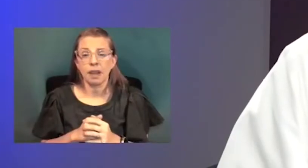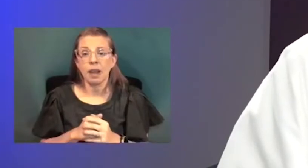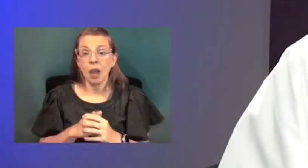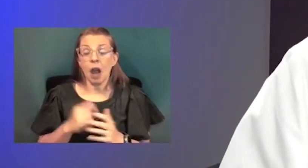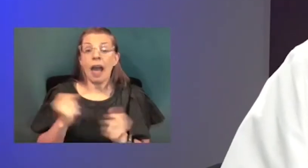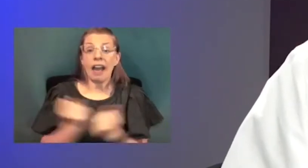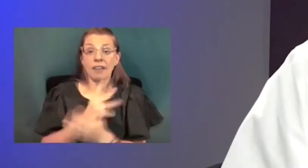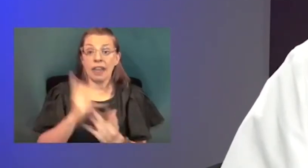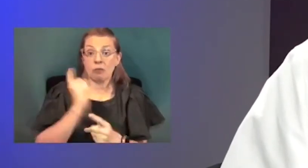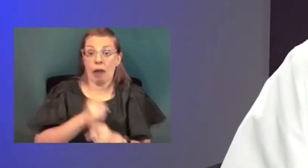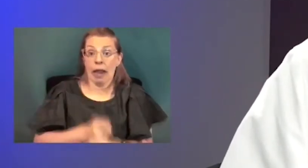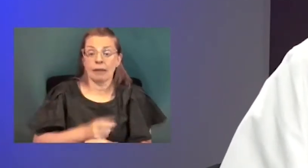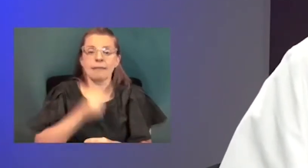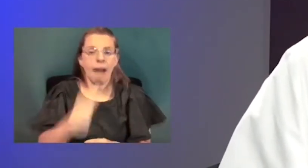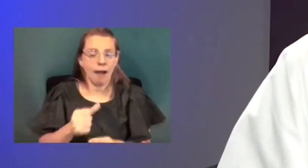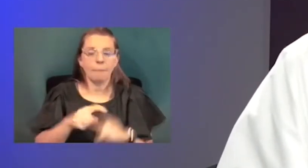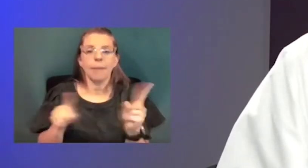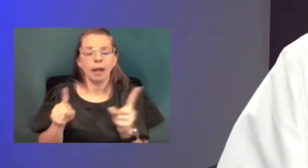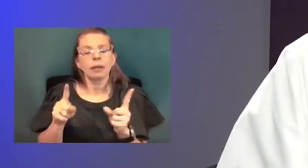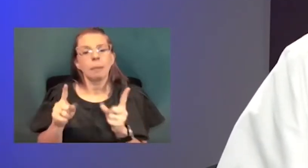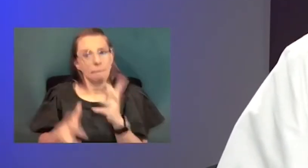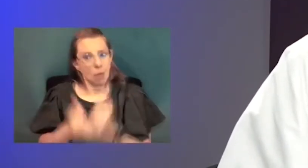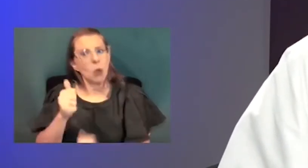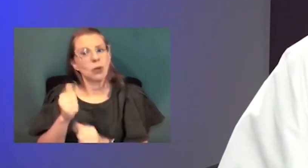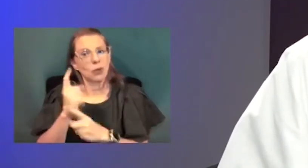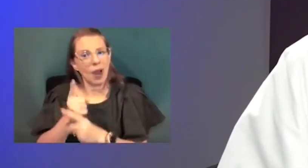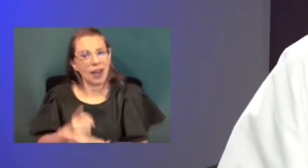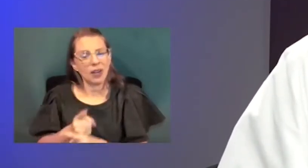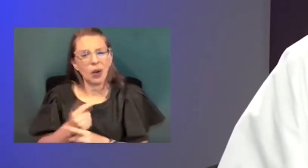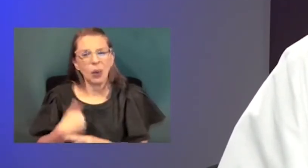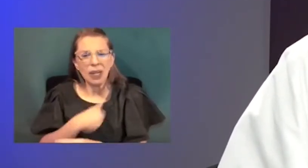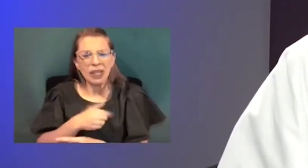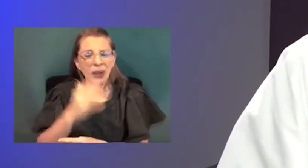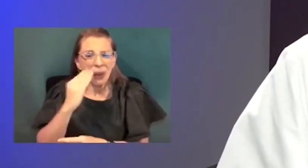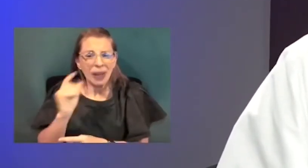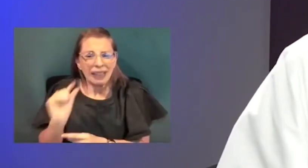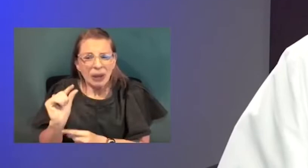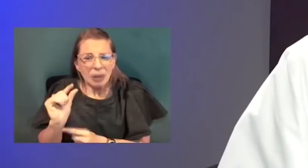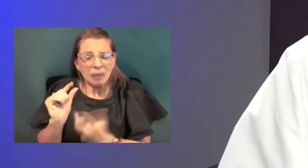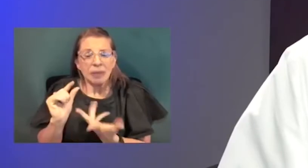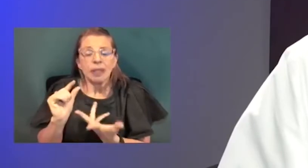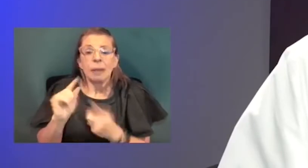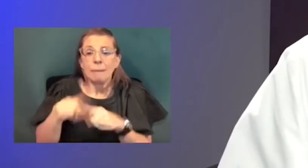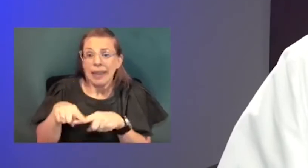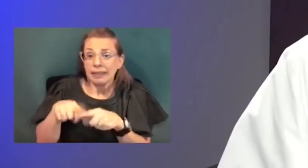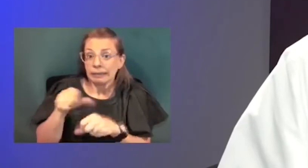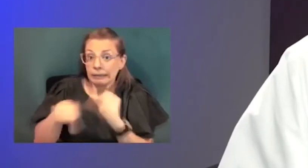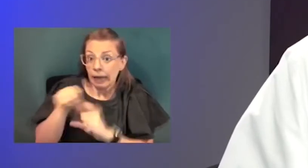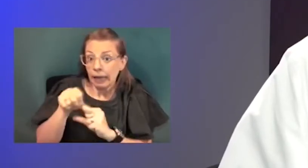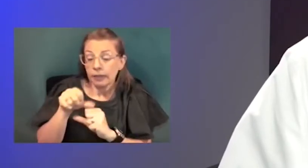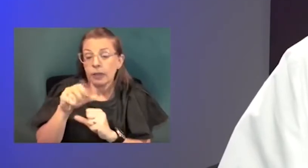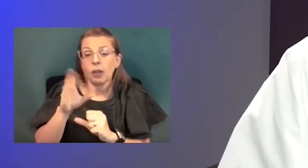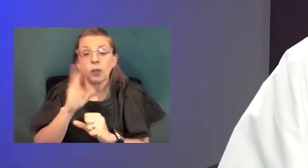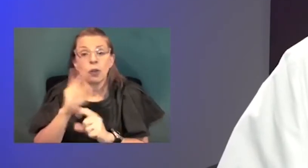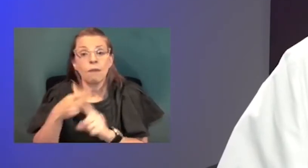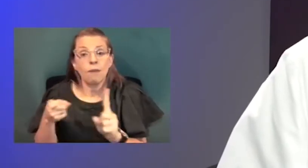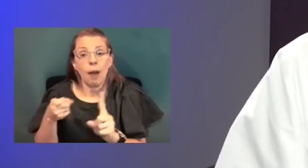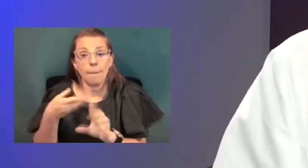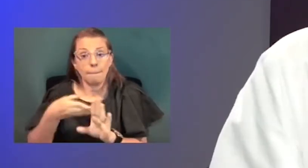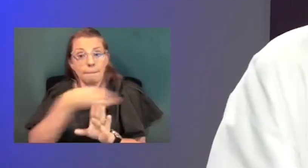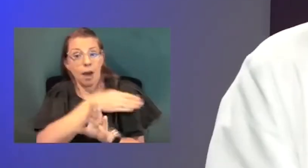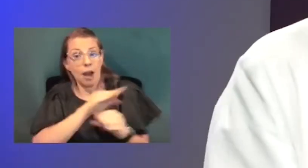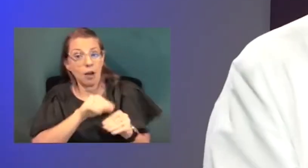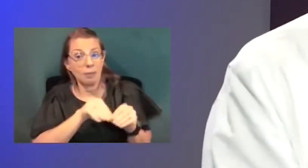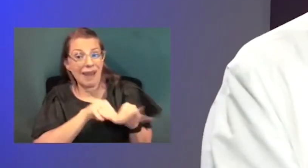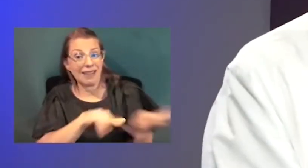an impressive amount of it right when we knew so little, based upon the science and based upon what we knew from prior pandemics. So